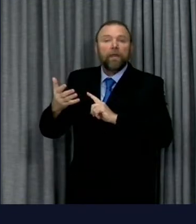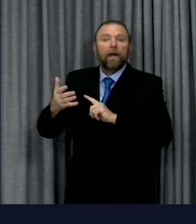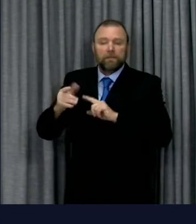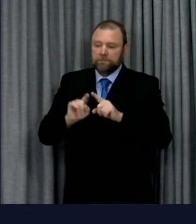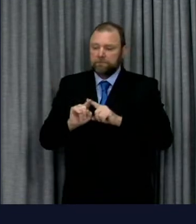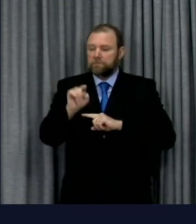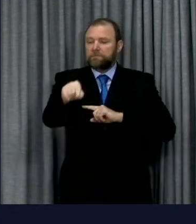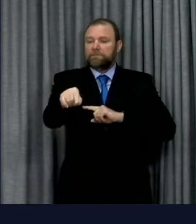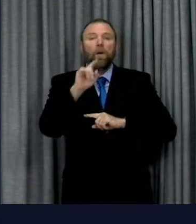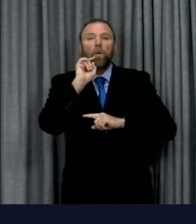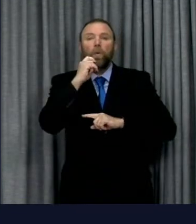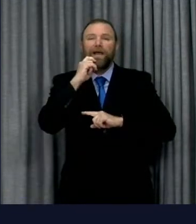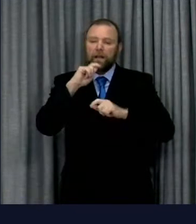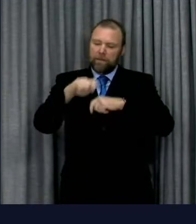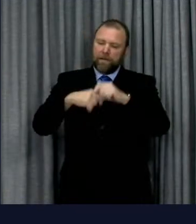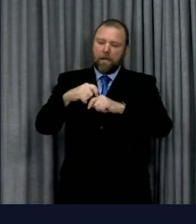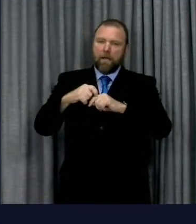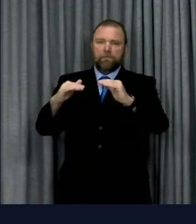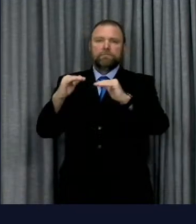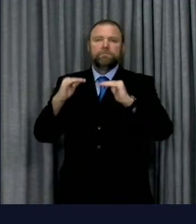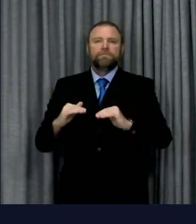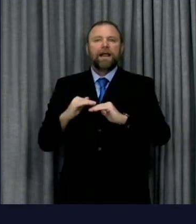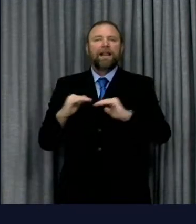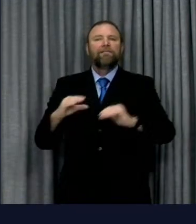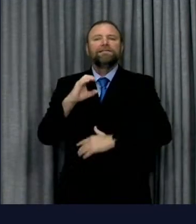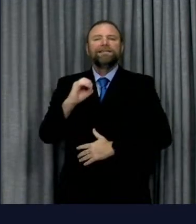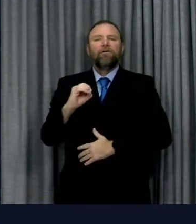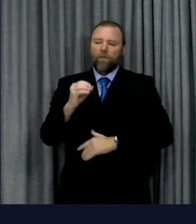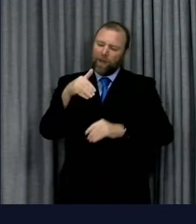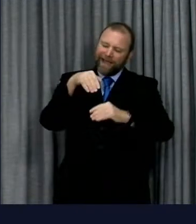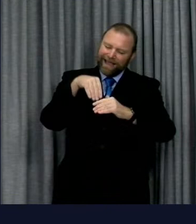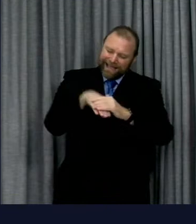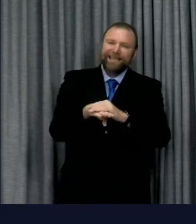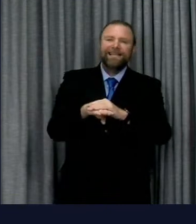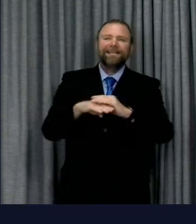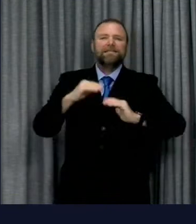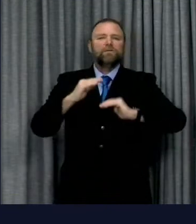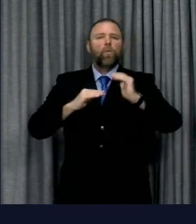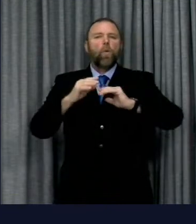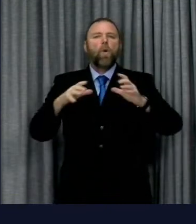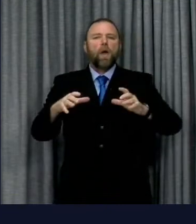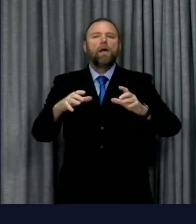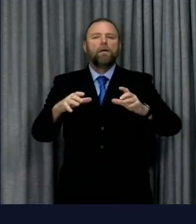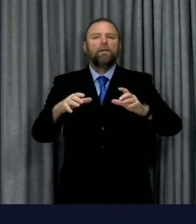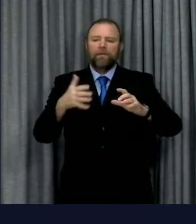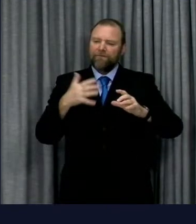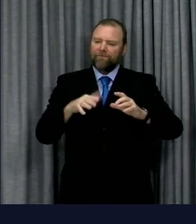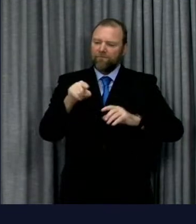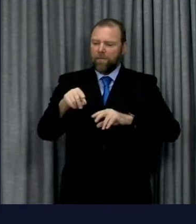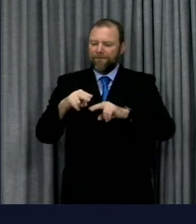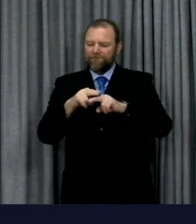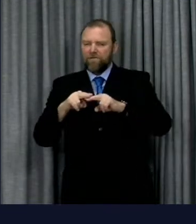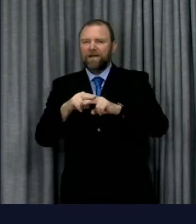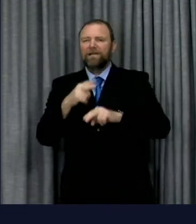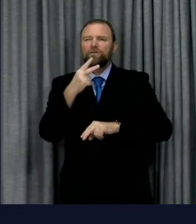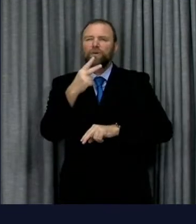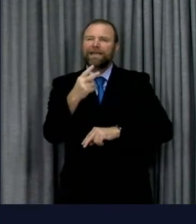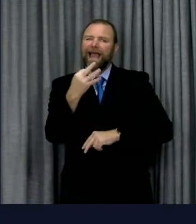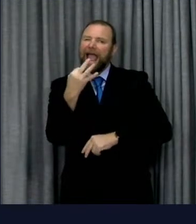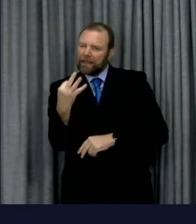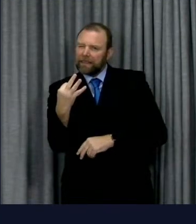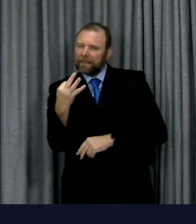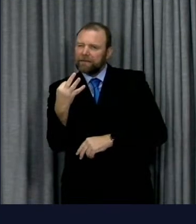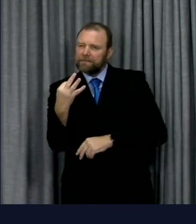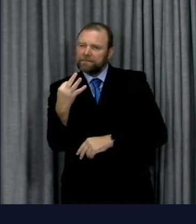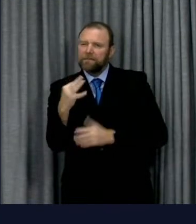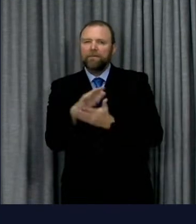alert level 0 for indoor events and premises from Friday the 8th of January, a week from today.